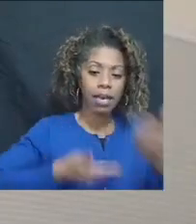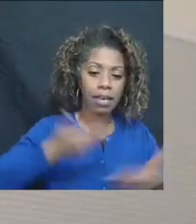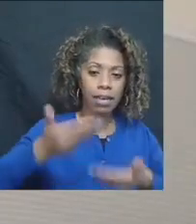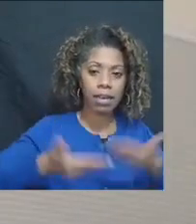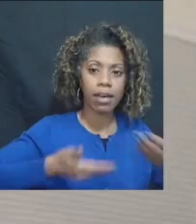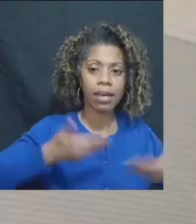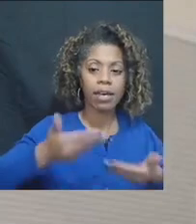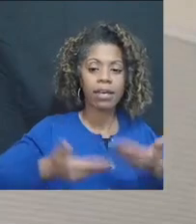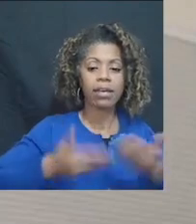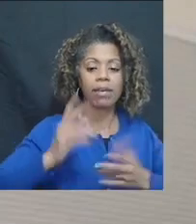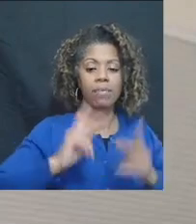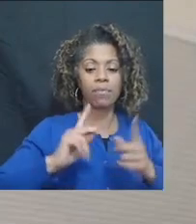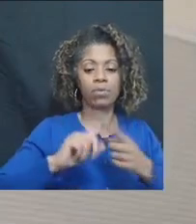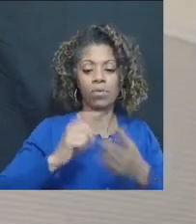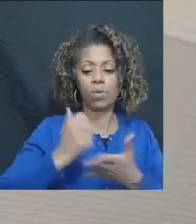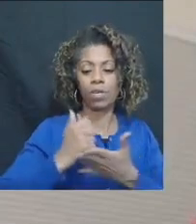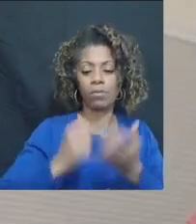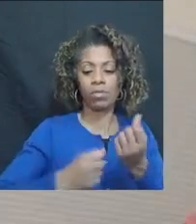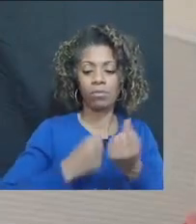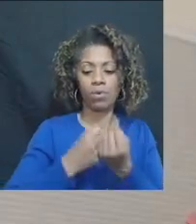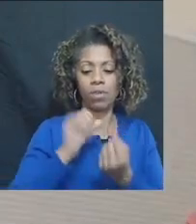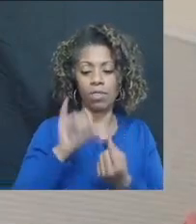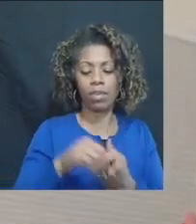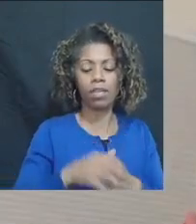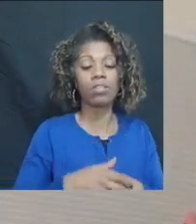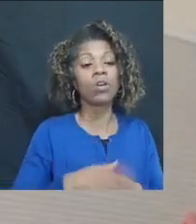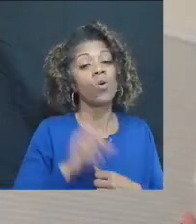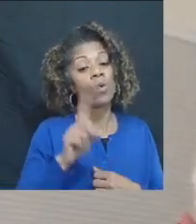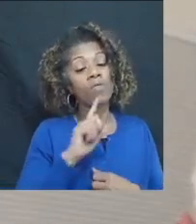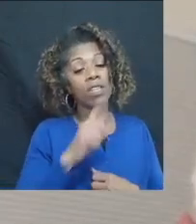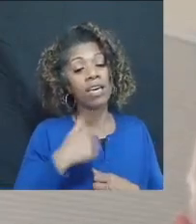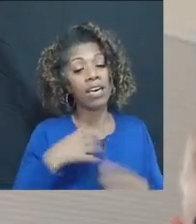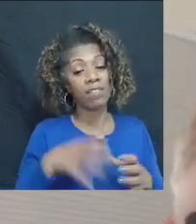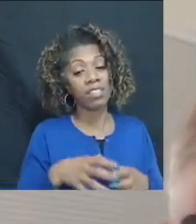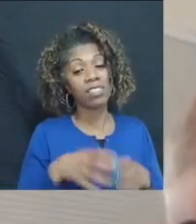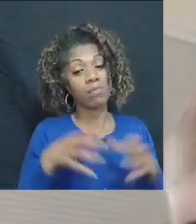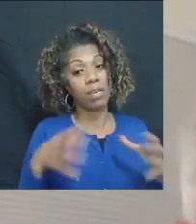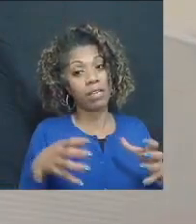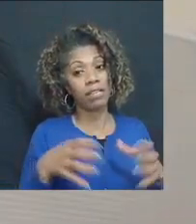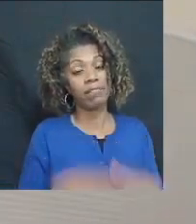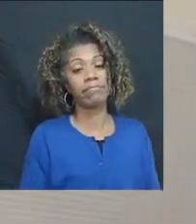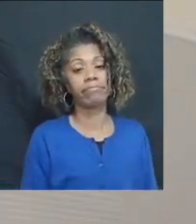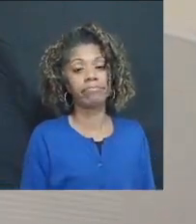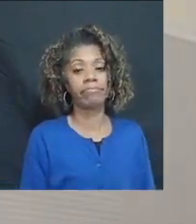we've expanded a lot over the last 4.5 years. Right.